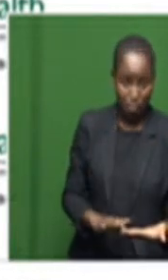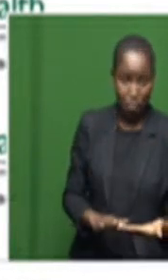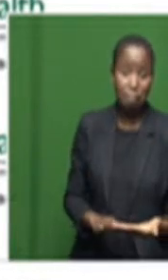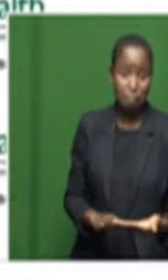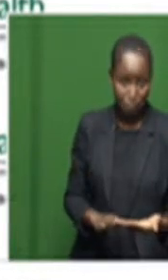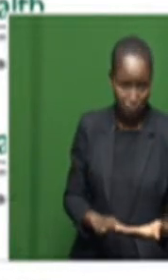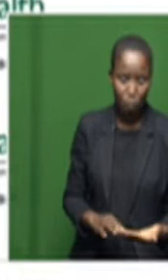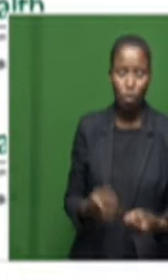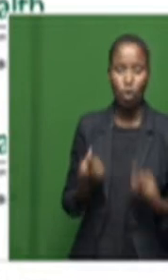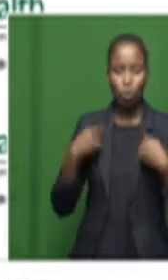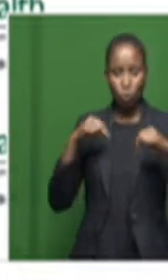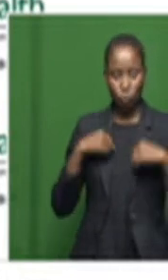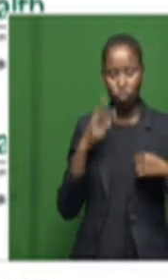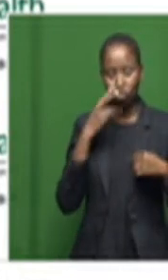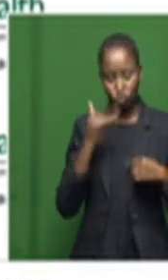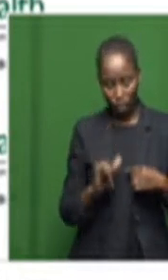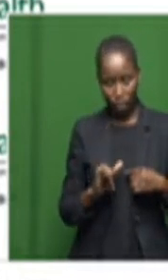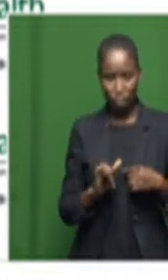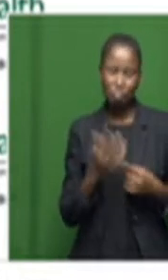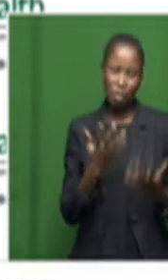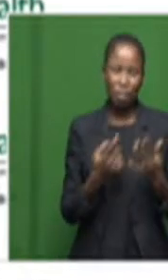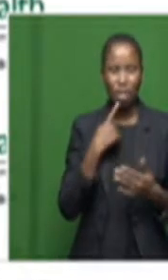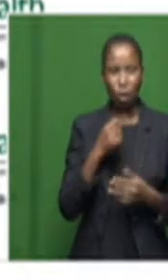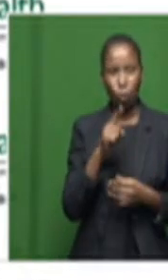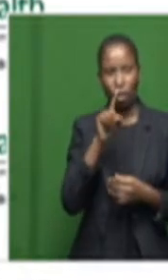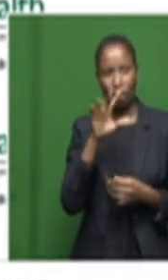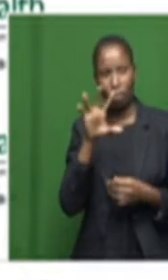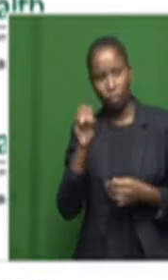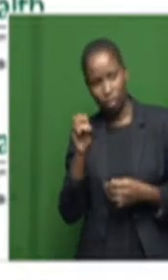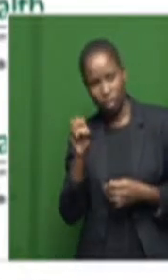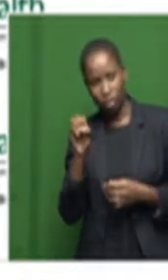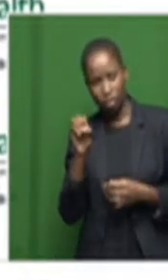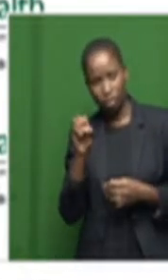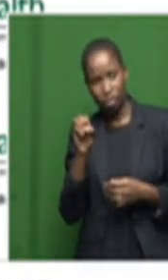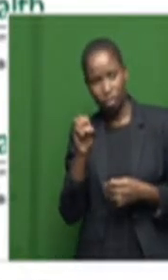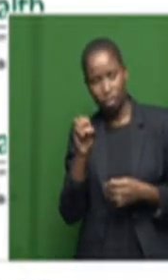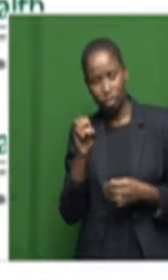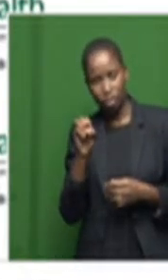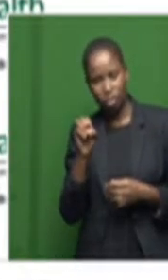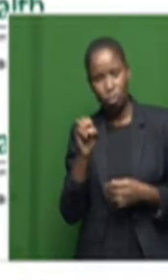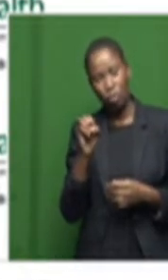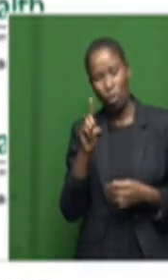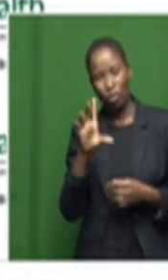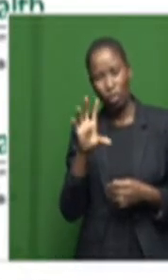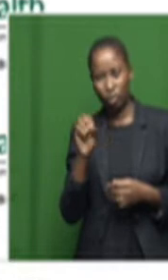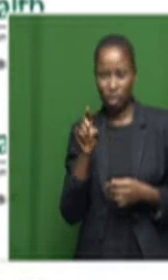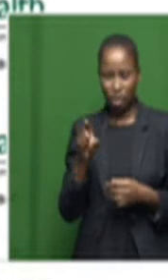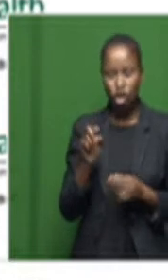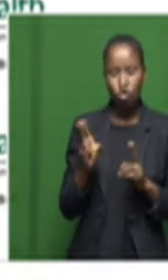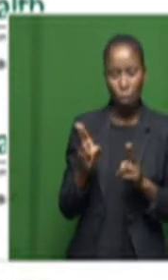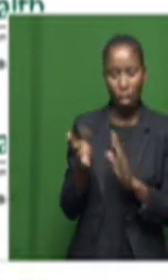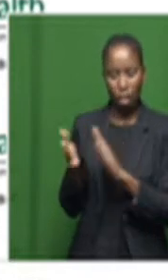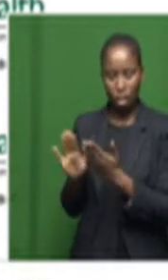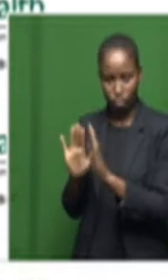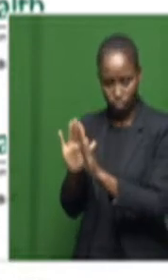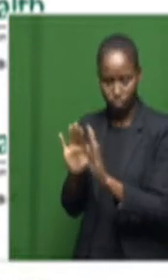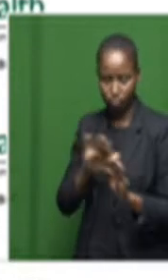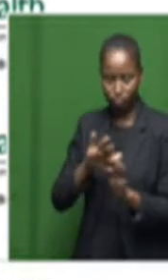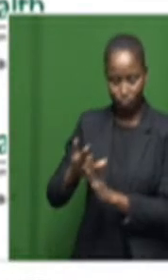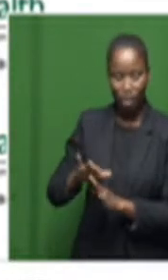we attribute then there is 150 instead of 100 as normal. And from the COVID test, we can